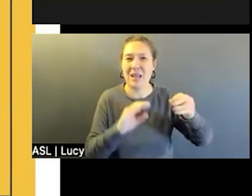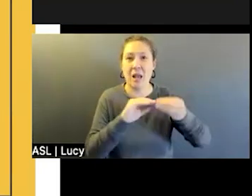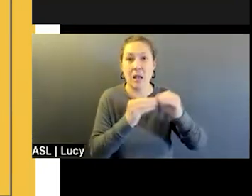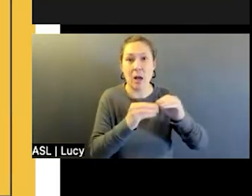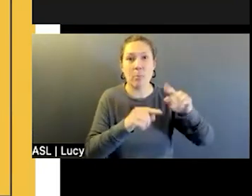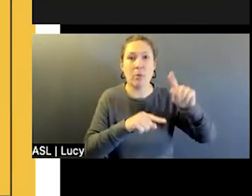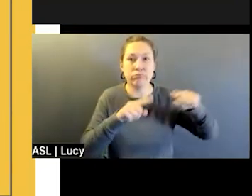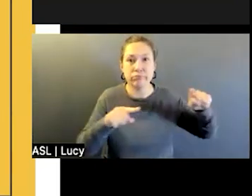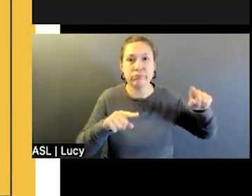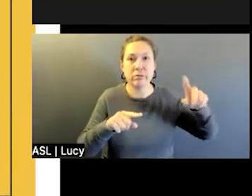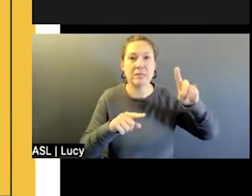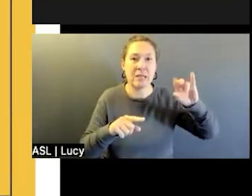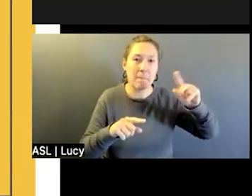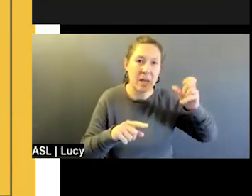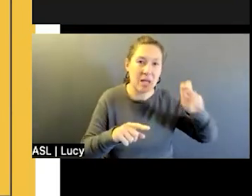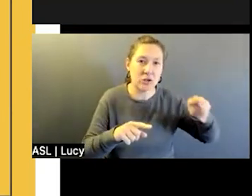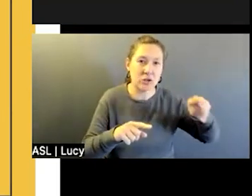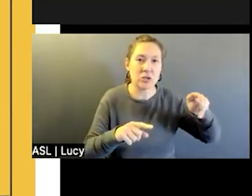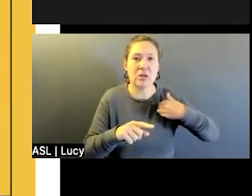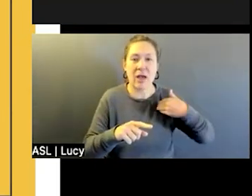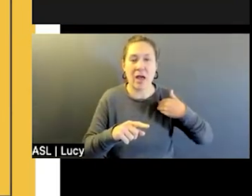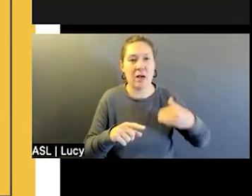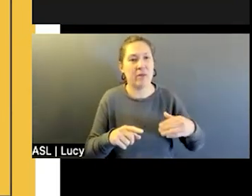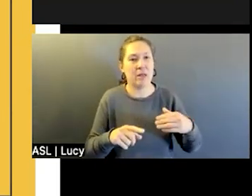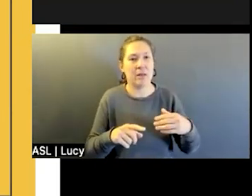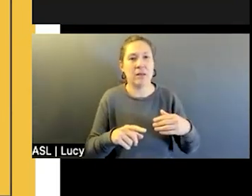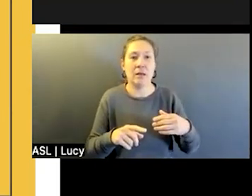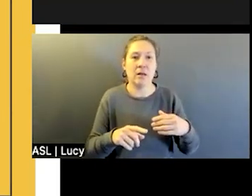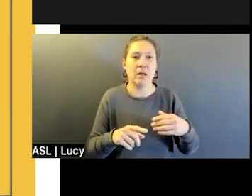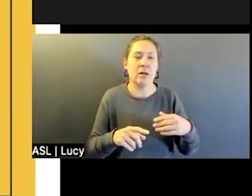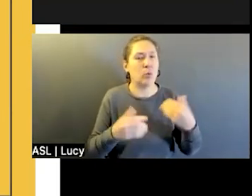see geometrical figure. But